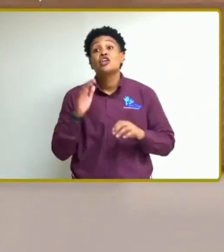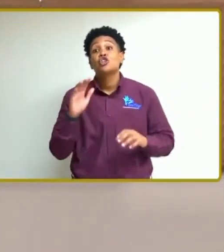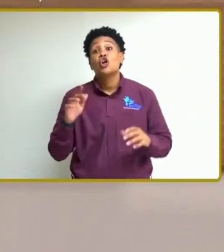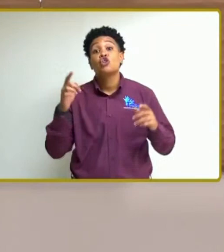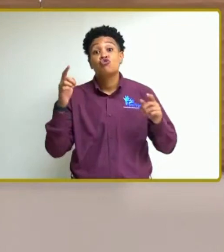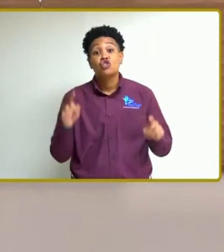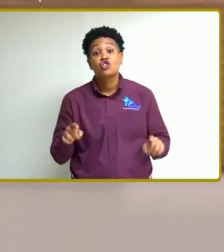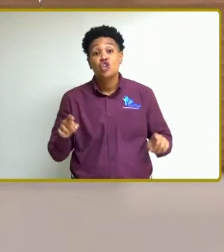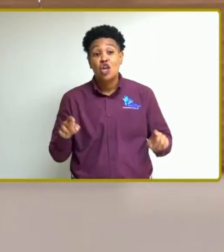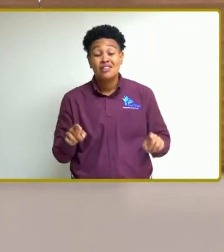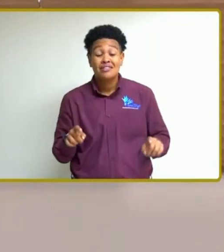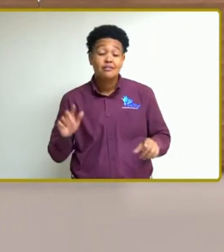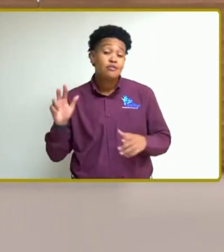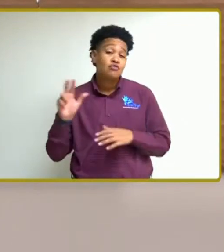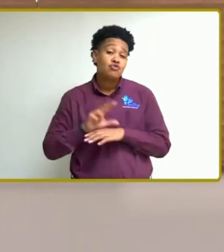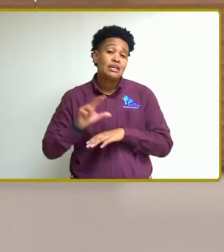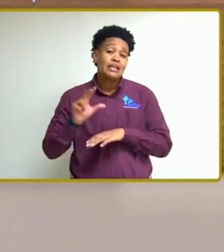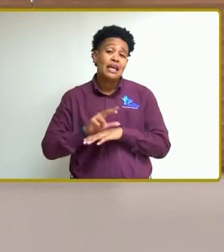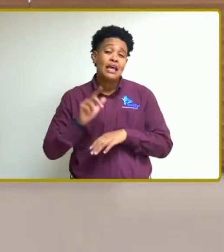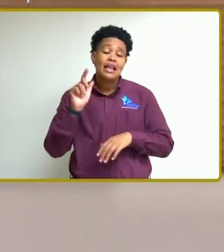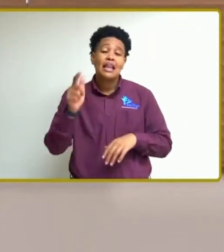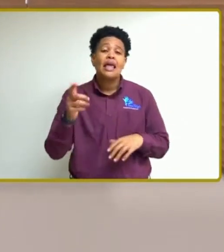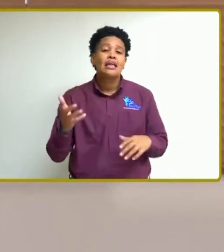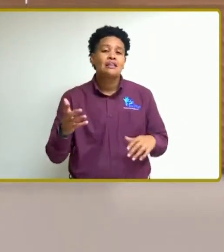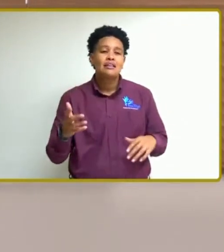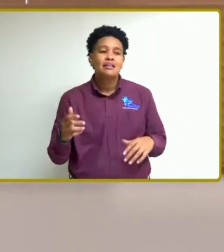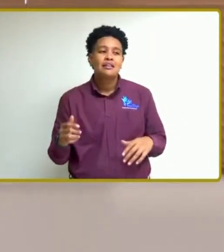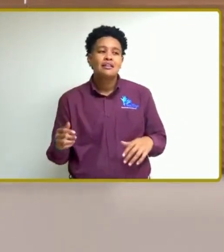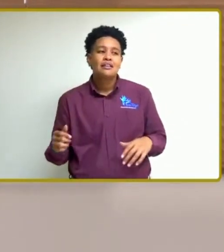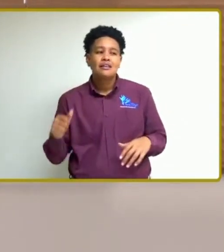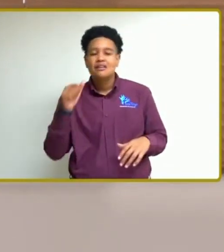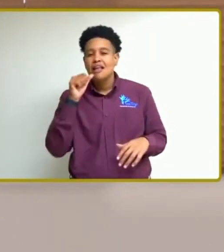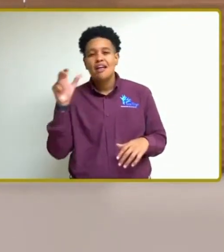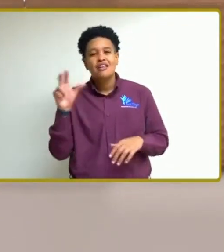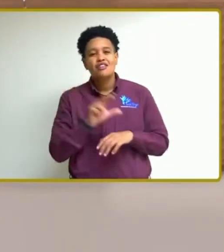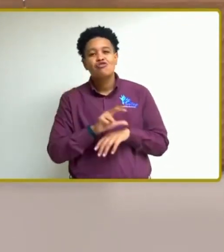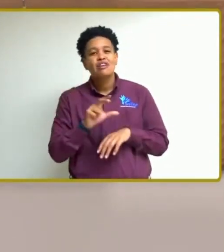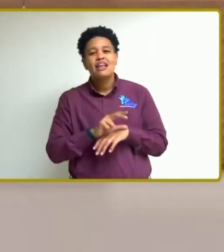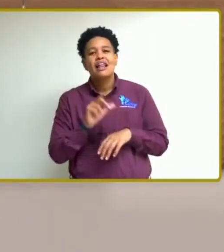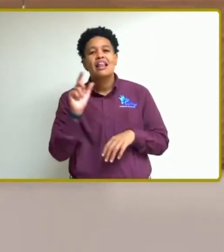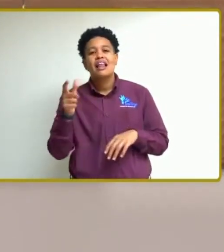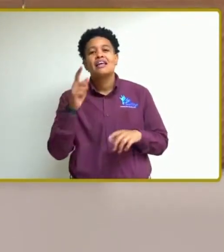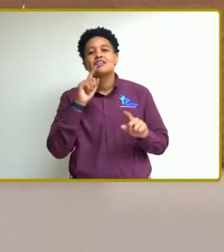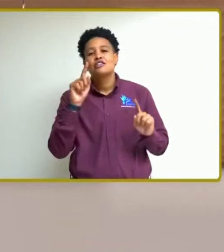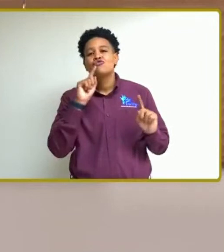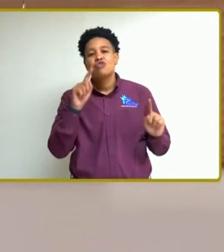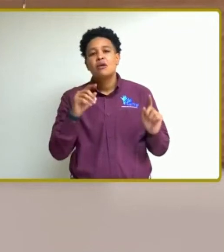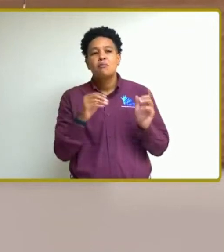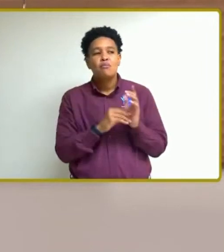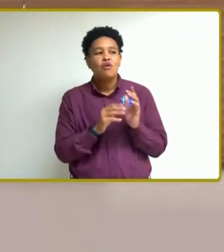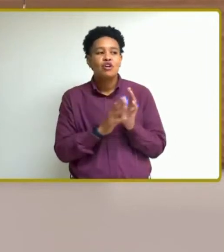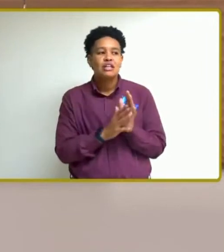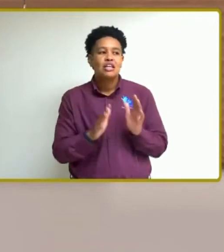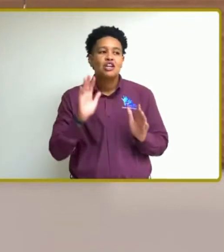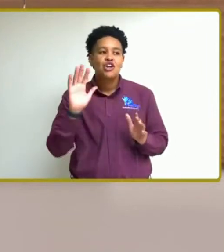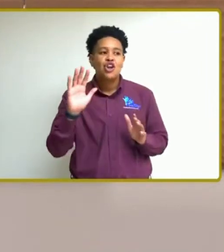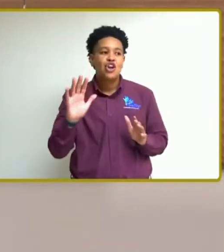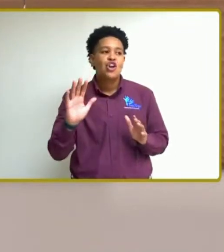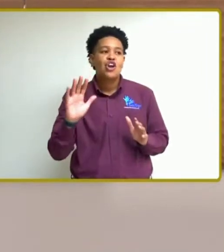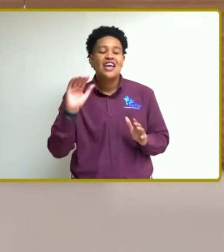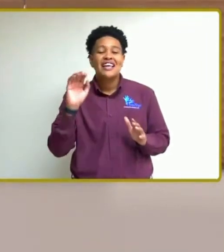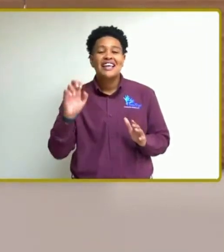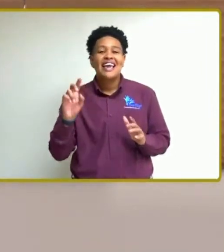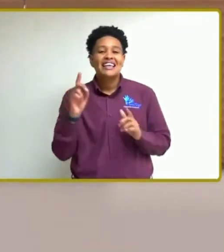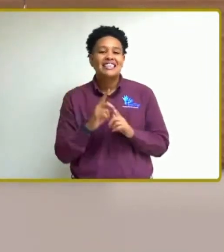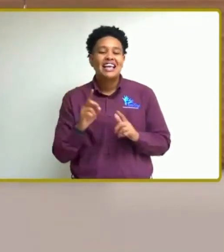your result, say 3 days later, it's not the 3 days later that is reported as your case